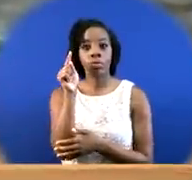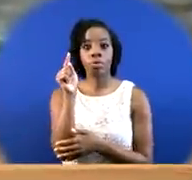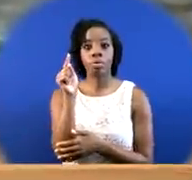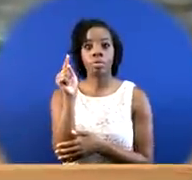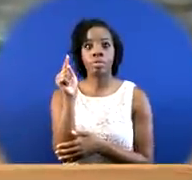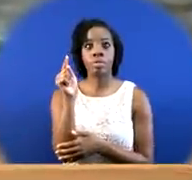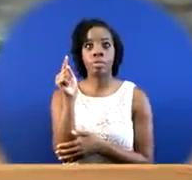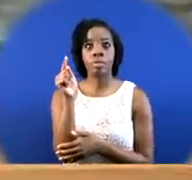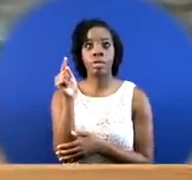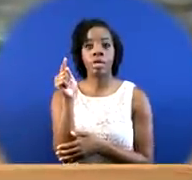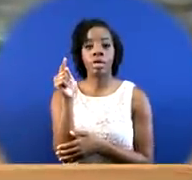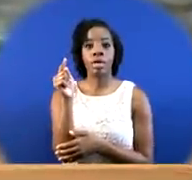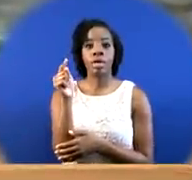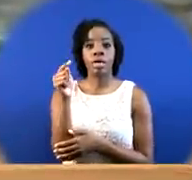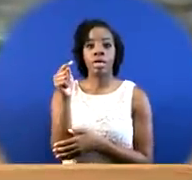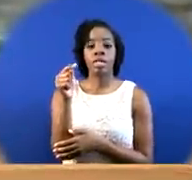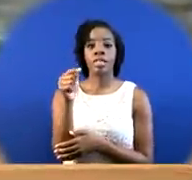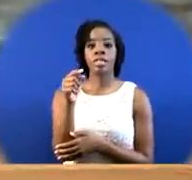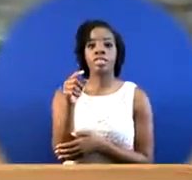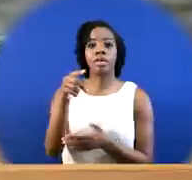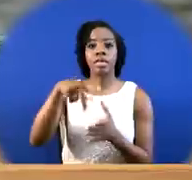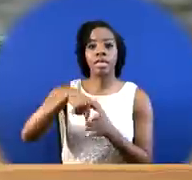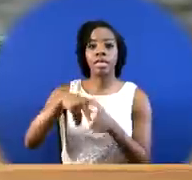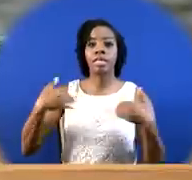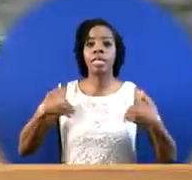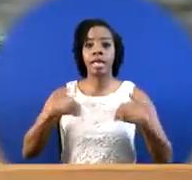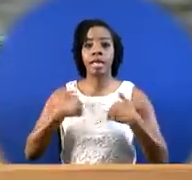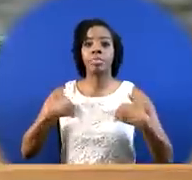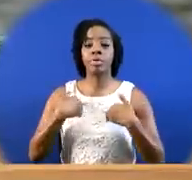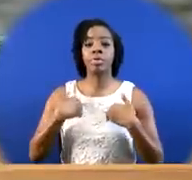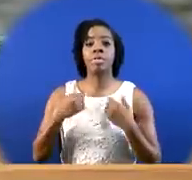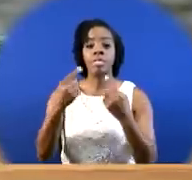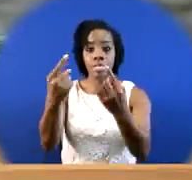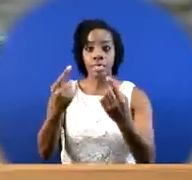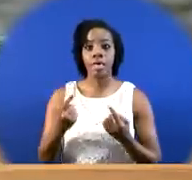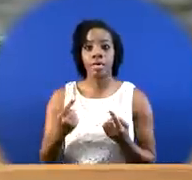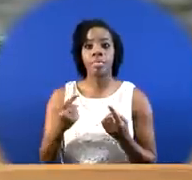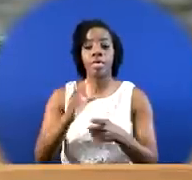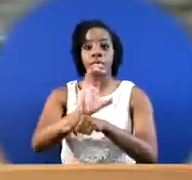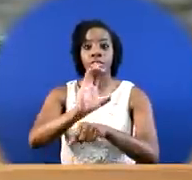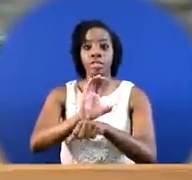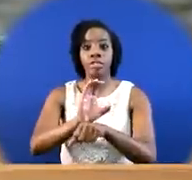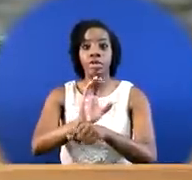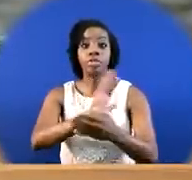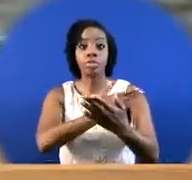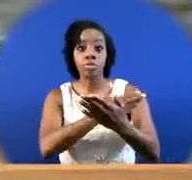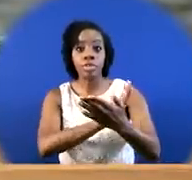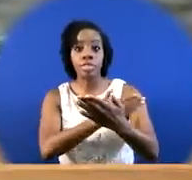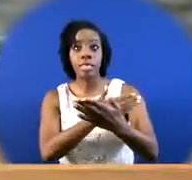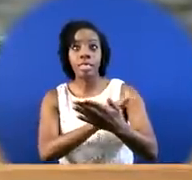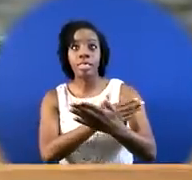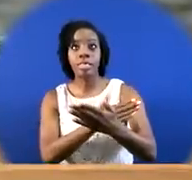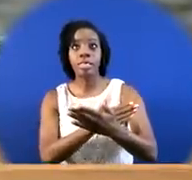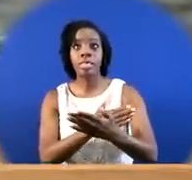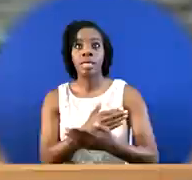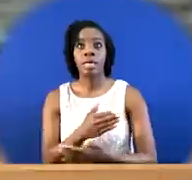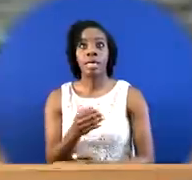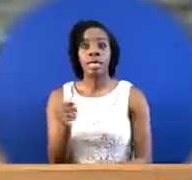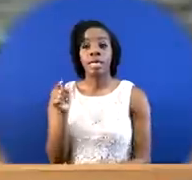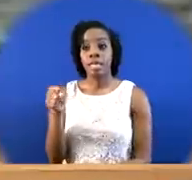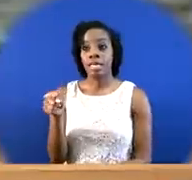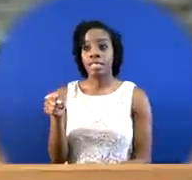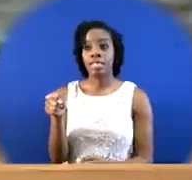know, the donkey to come down the center aisle while they were singing that song. And my brother, he's all the way in the back of the room, but he's in